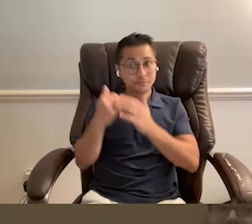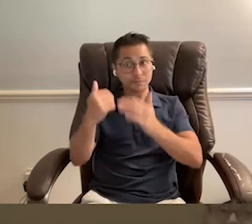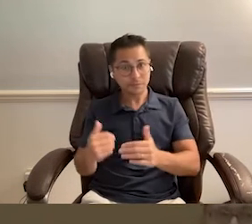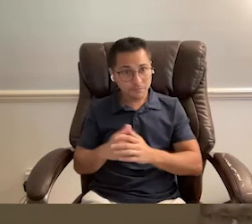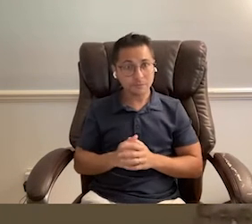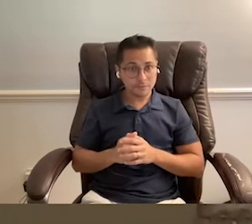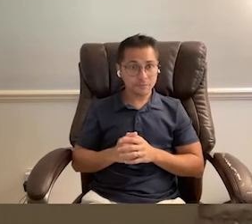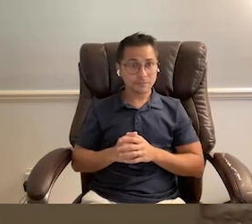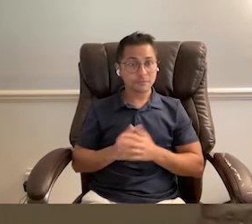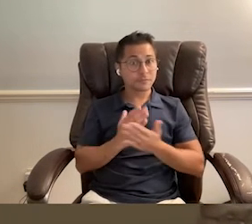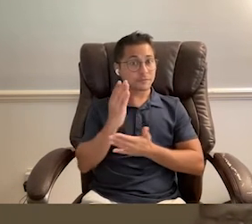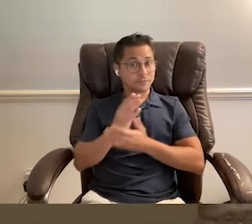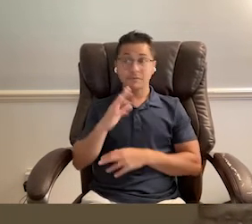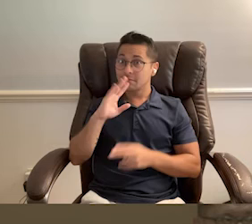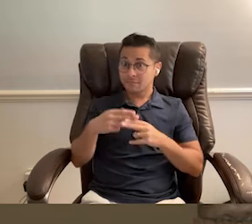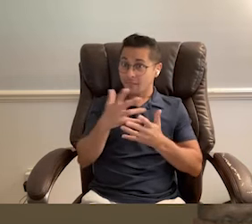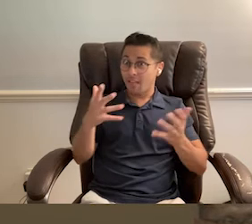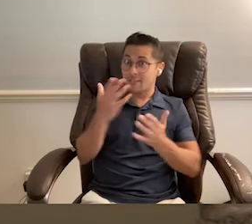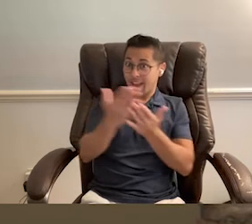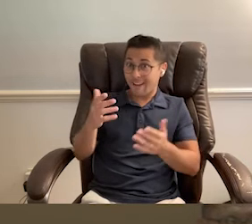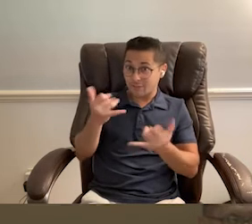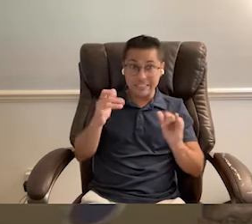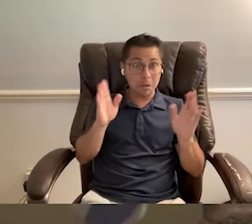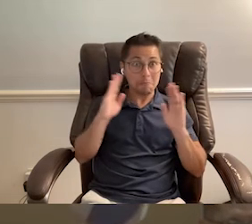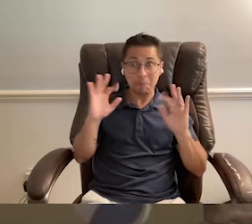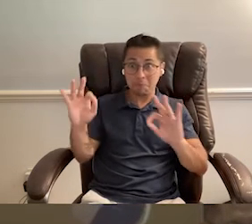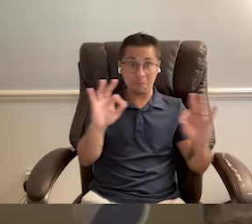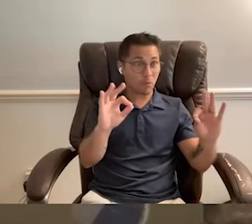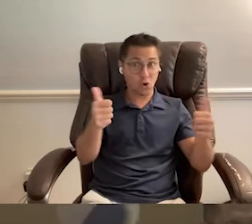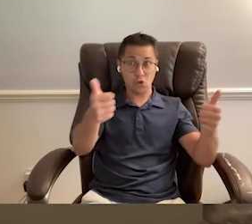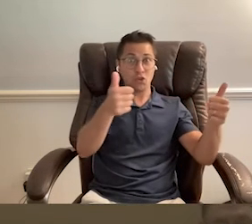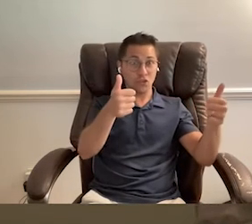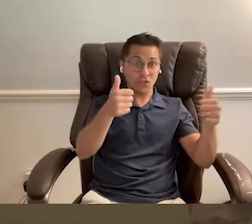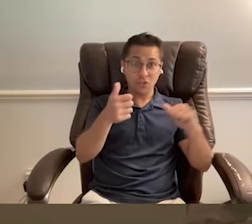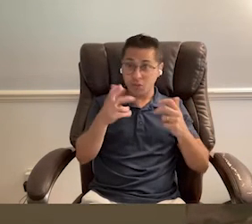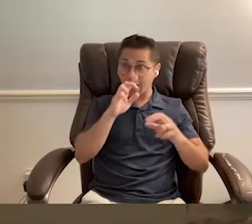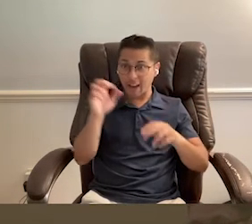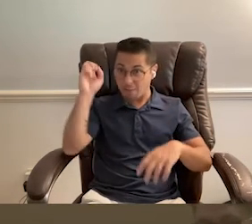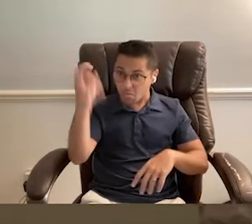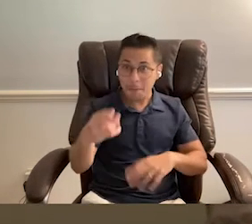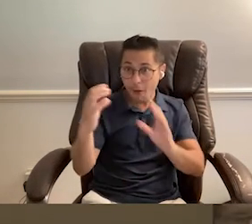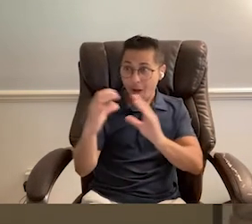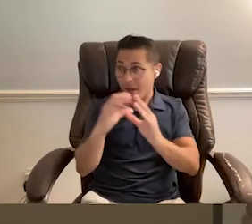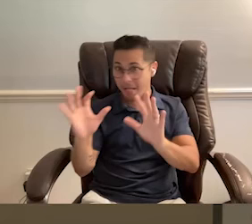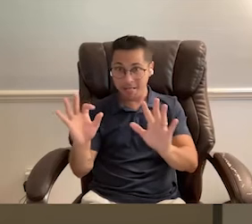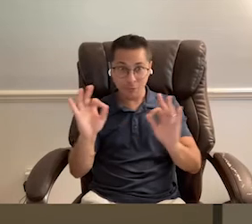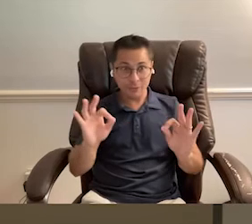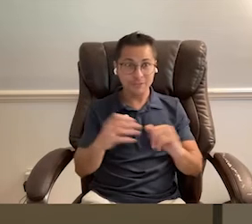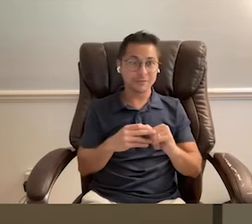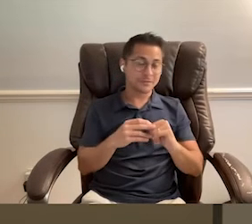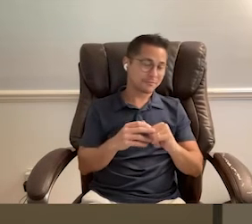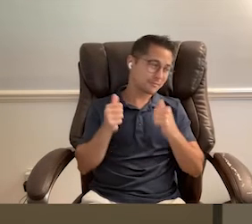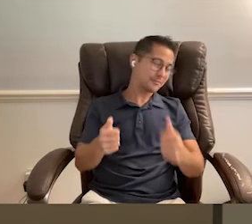We talked about a lot of stuff. Everybody here with me? We're good? We're good? Do I need to throw a ball at anybody? We're good? Okay. Awesome.